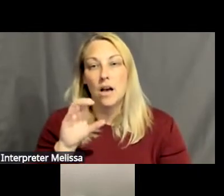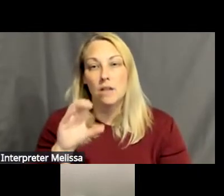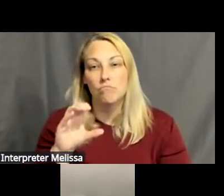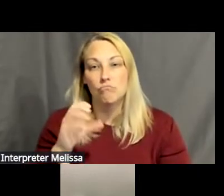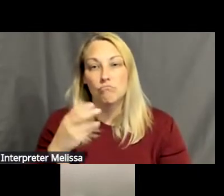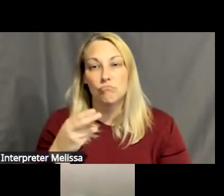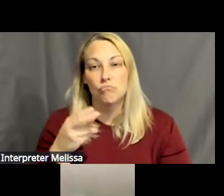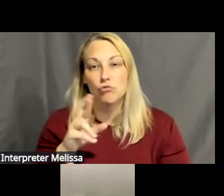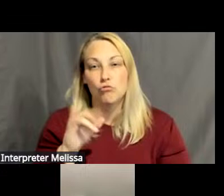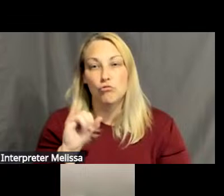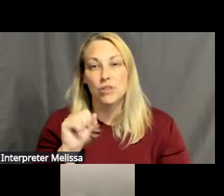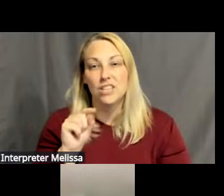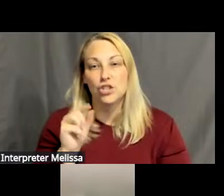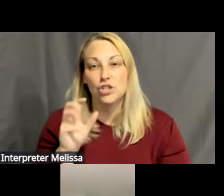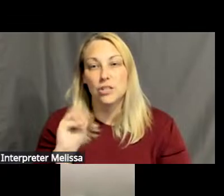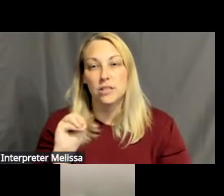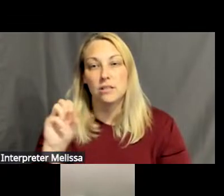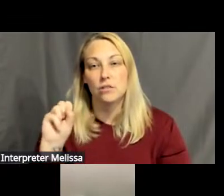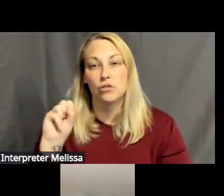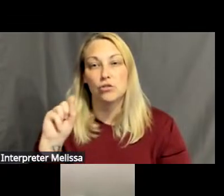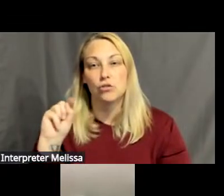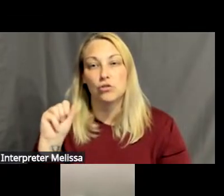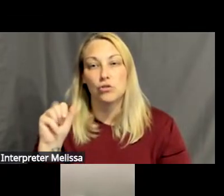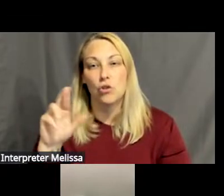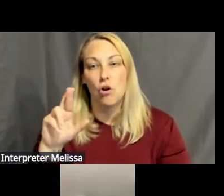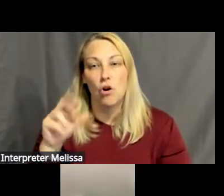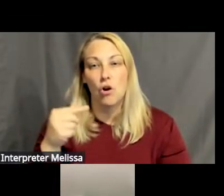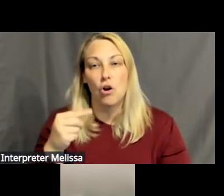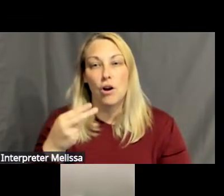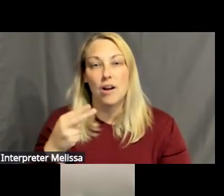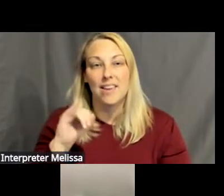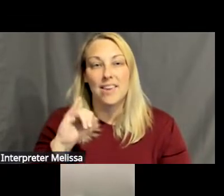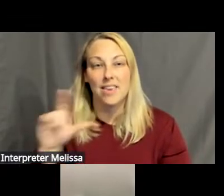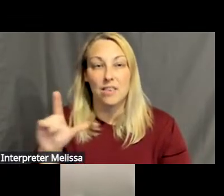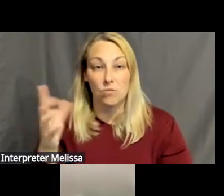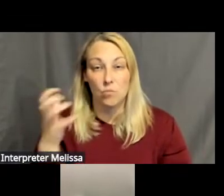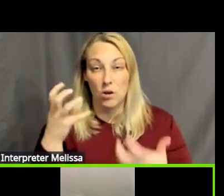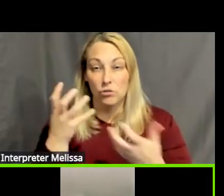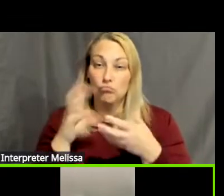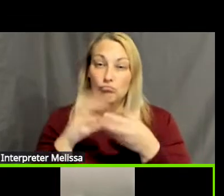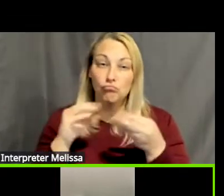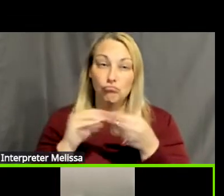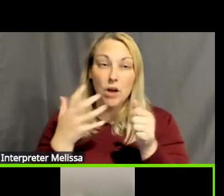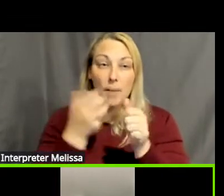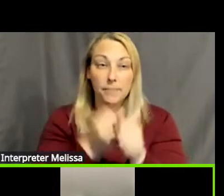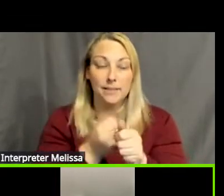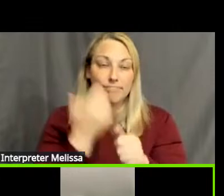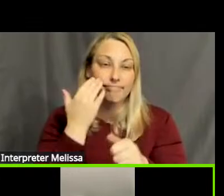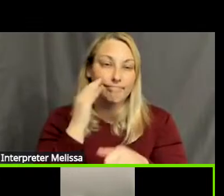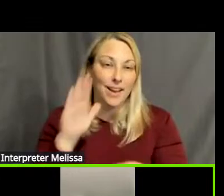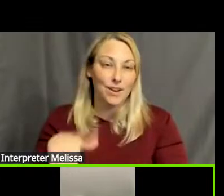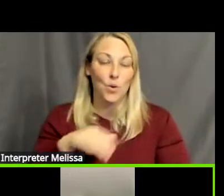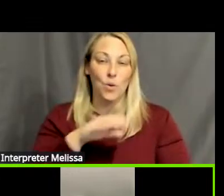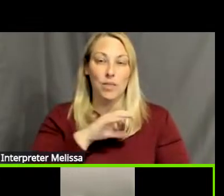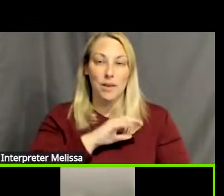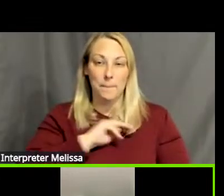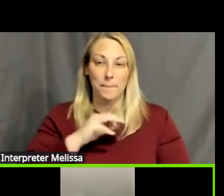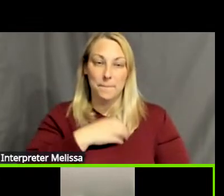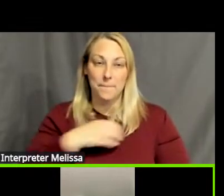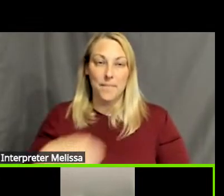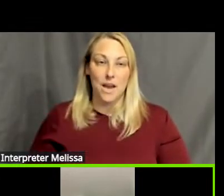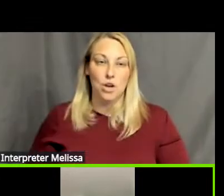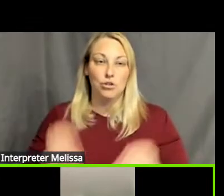to provide us with some updates? I know the mayor's office has been pretty busy lately. Yes, and thank you for having me. I have a